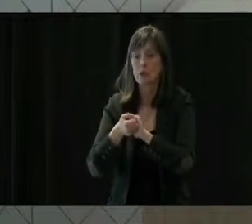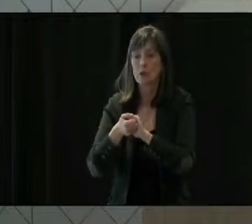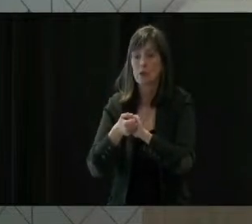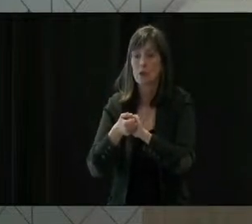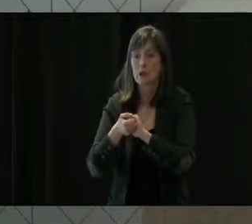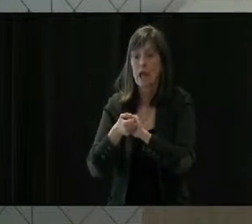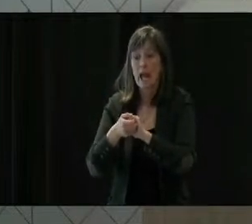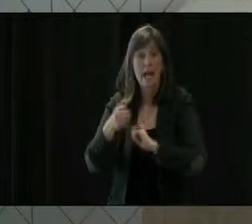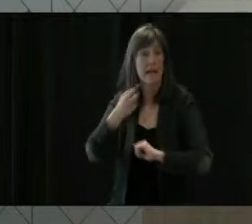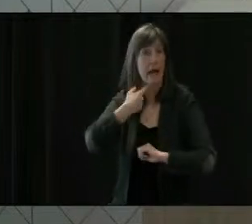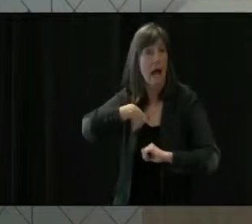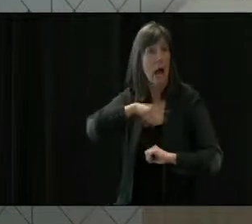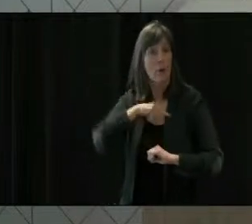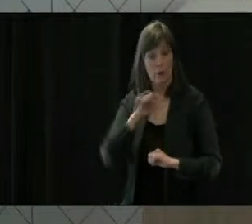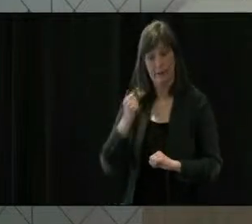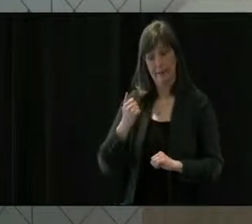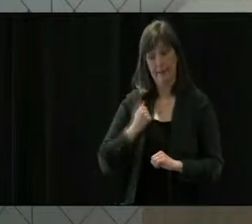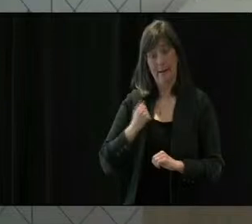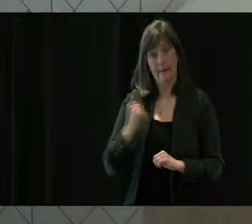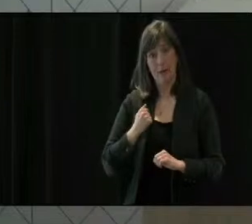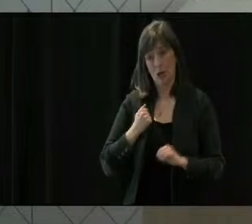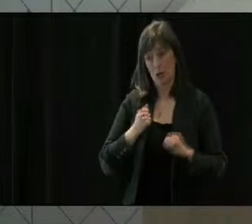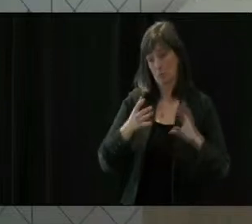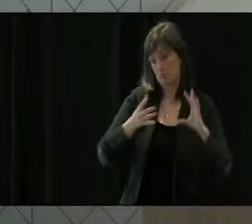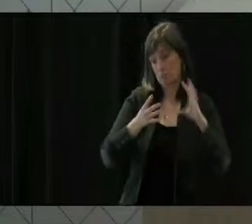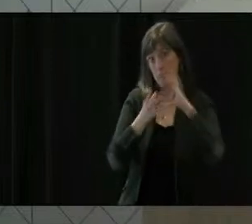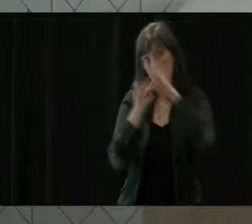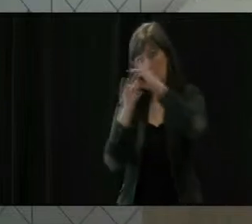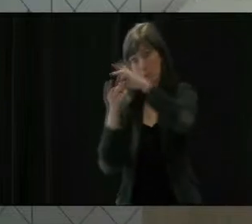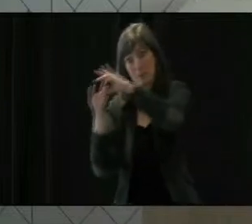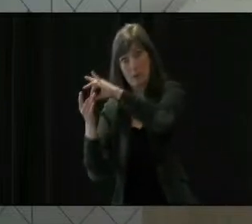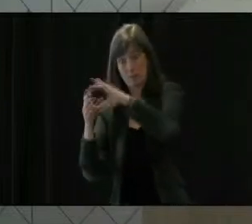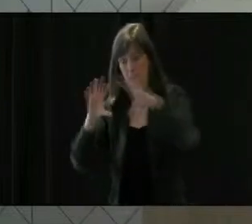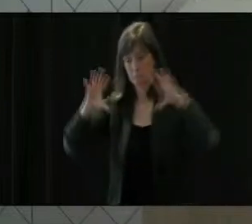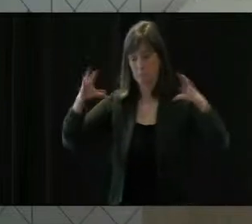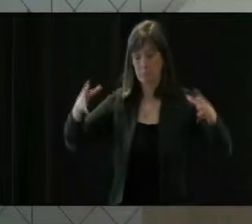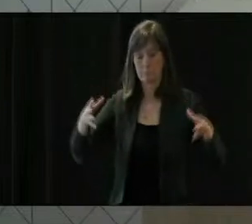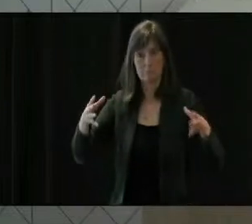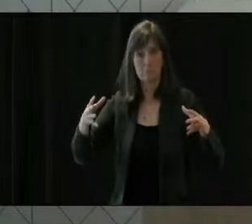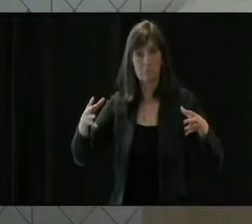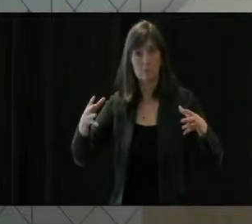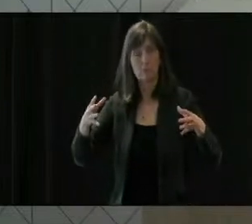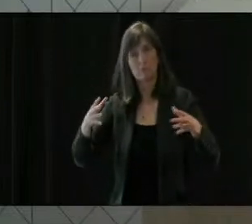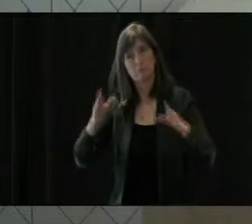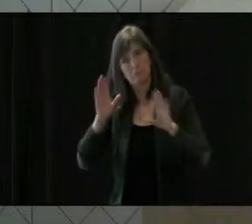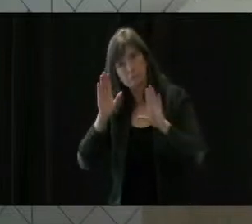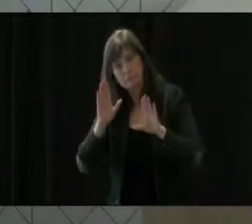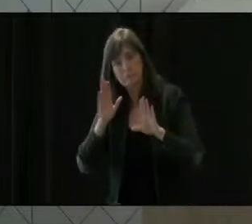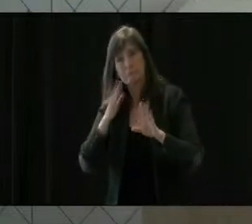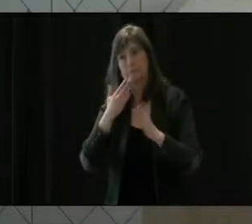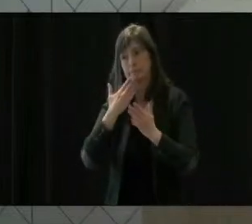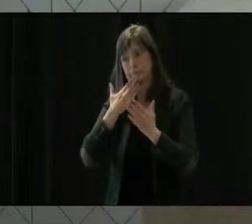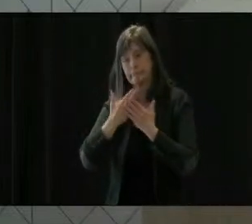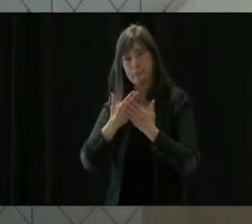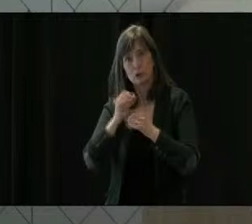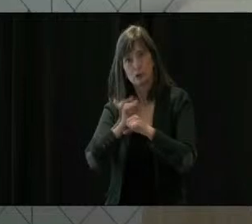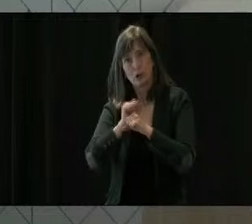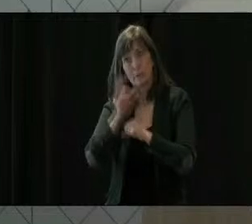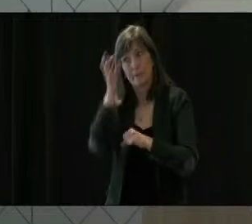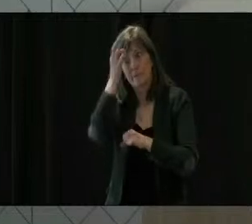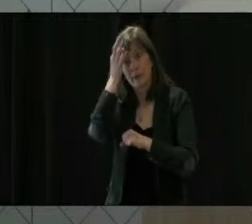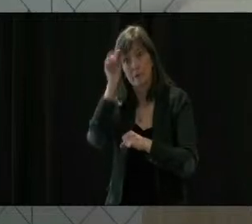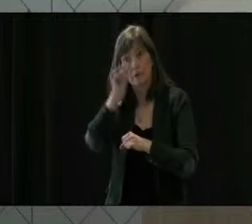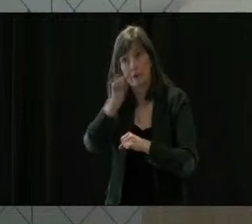of our confederation is attributable to the way in which the federal government has managed